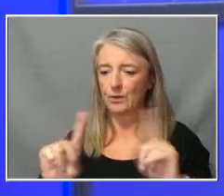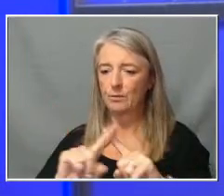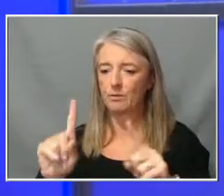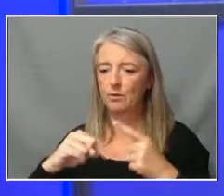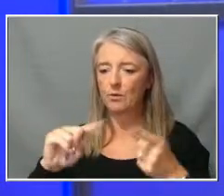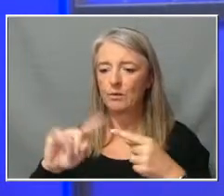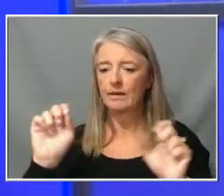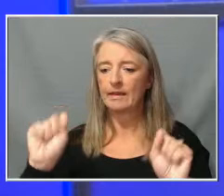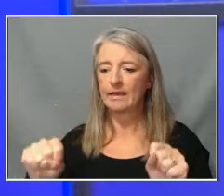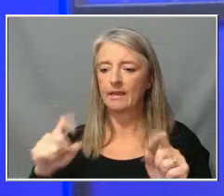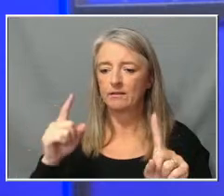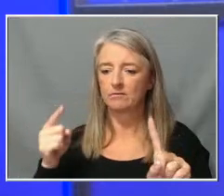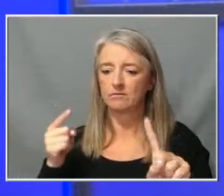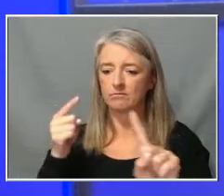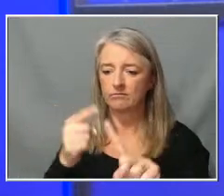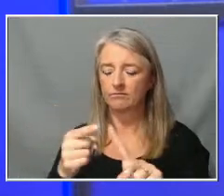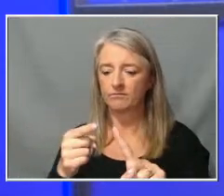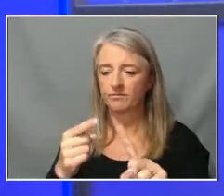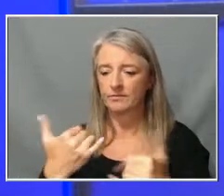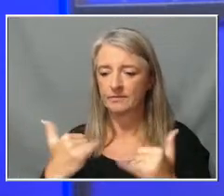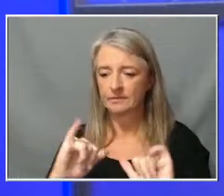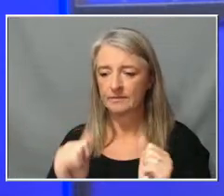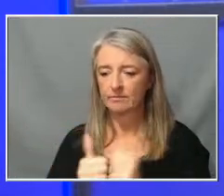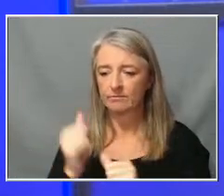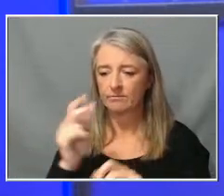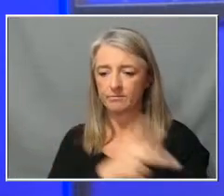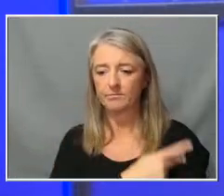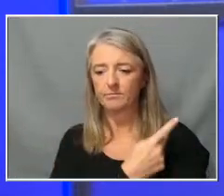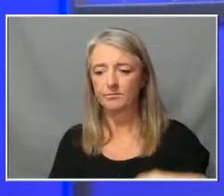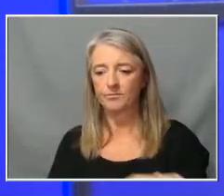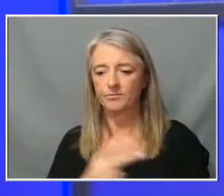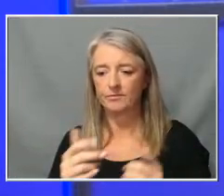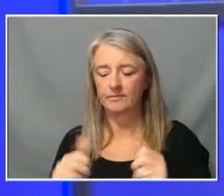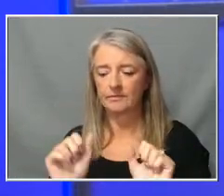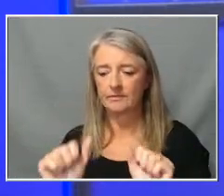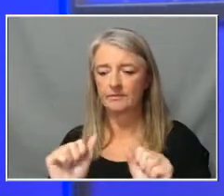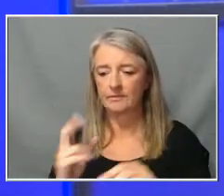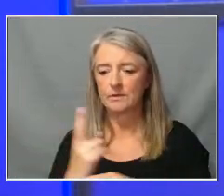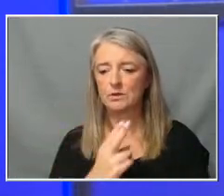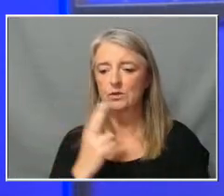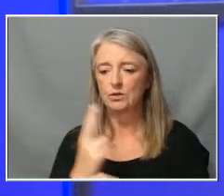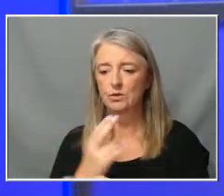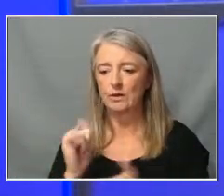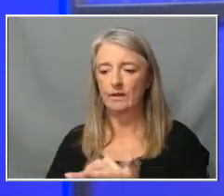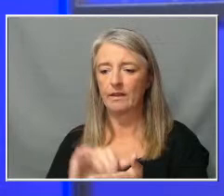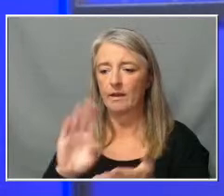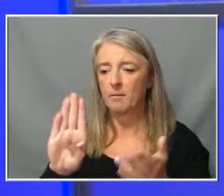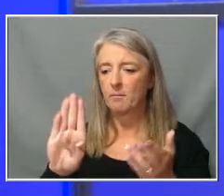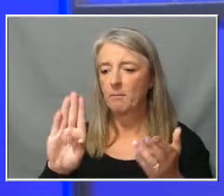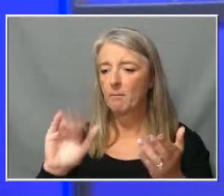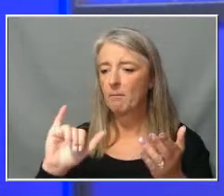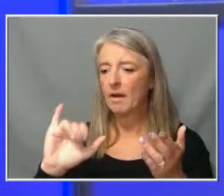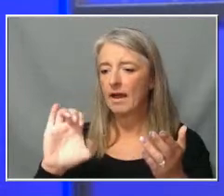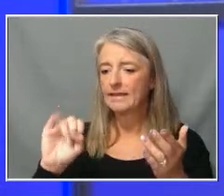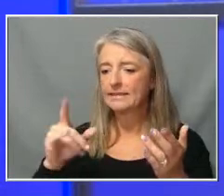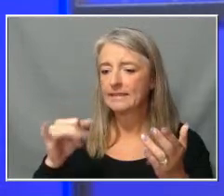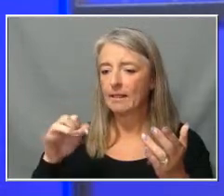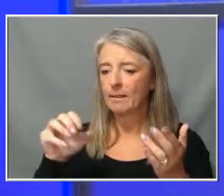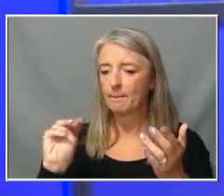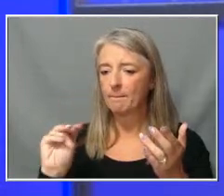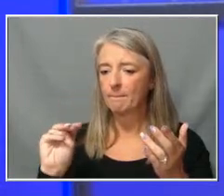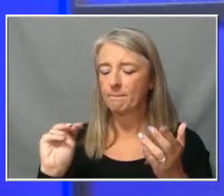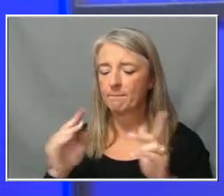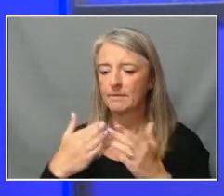the gold standard. And still for most of our patients, we are probably going to be able to use that bicillin, but just in general in the country, there